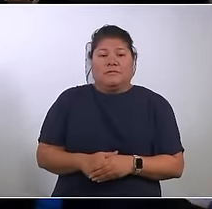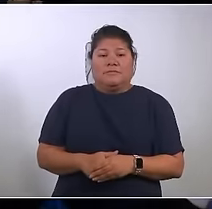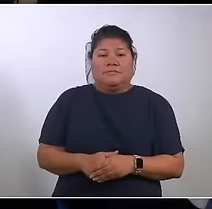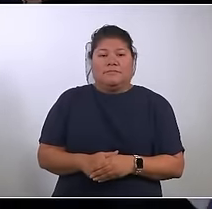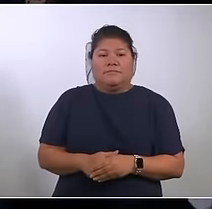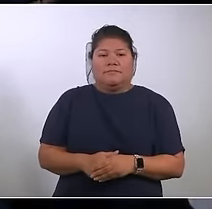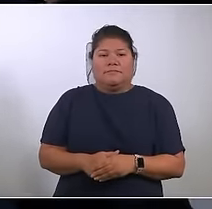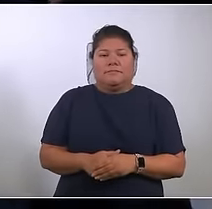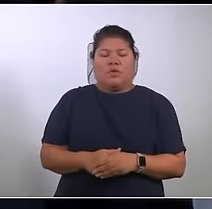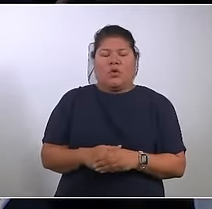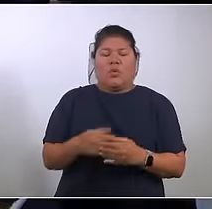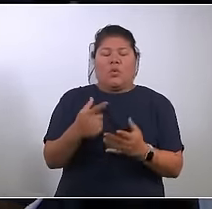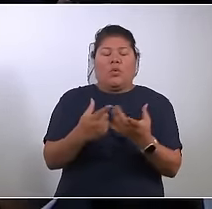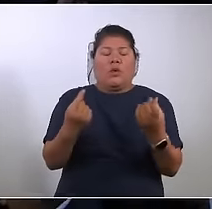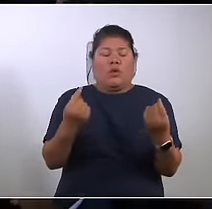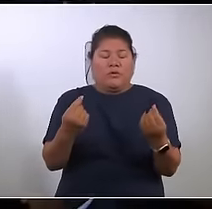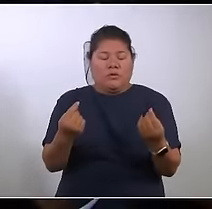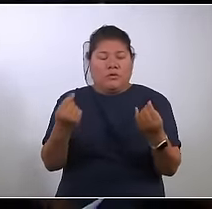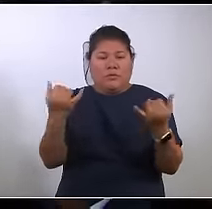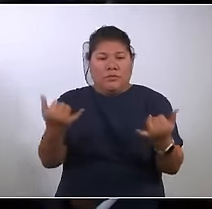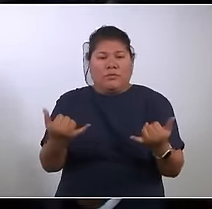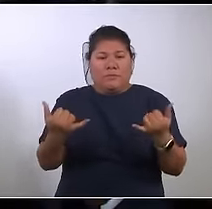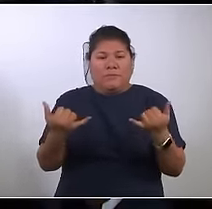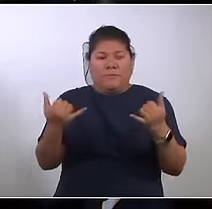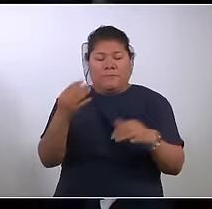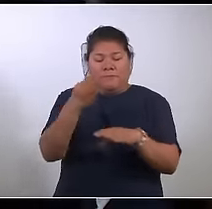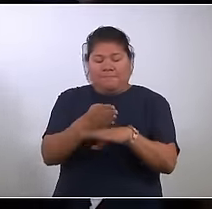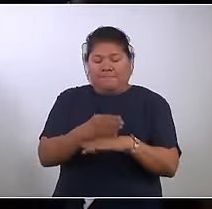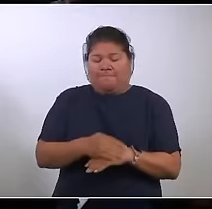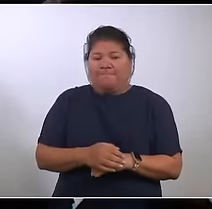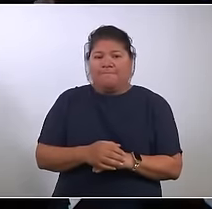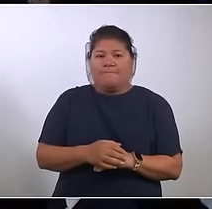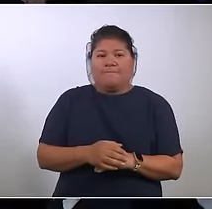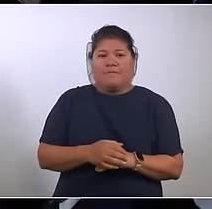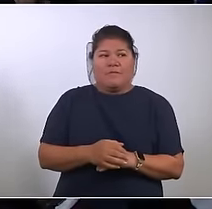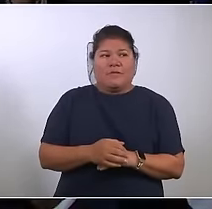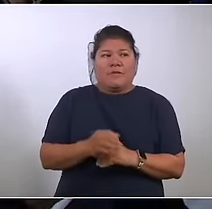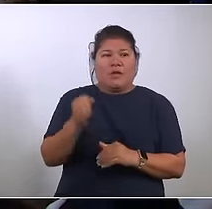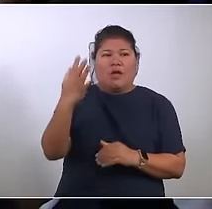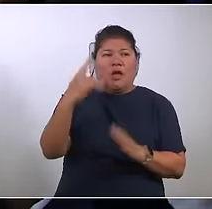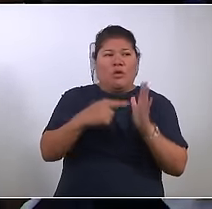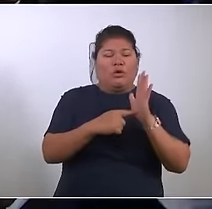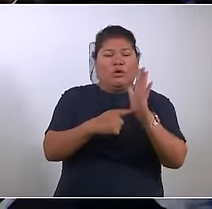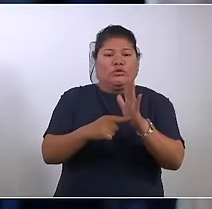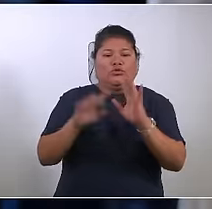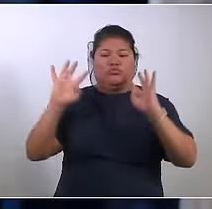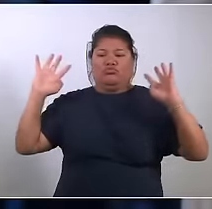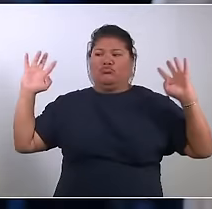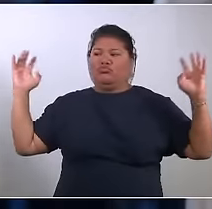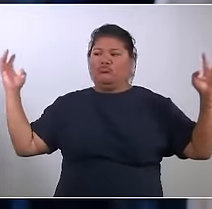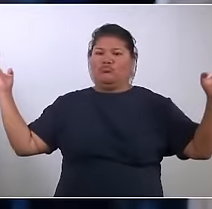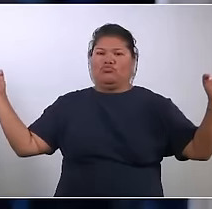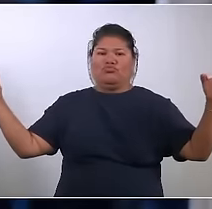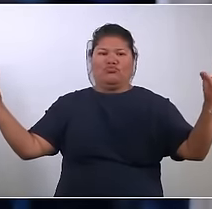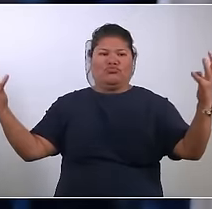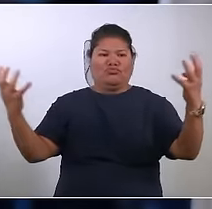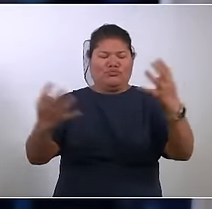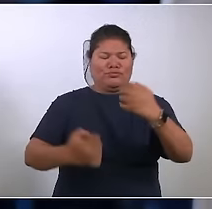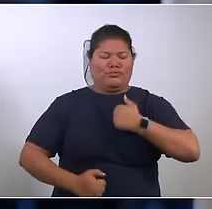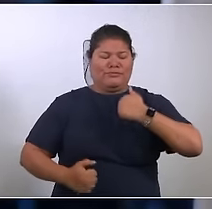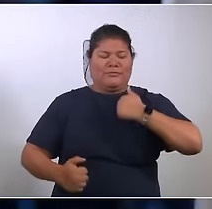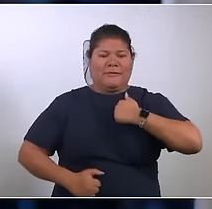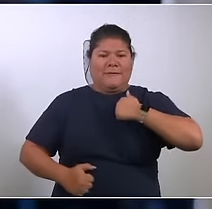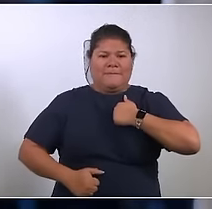What I would like to do right now, Bishop. Lo que quisiera hacer hoy, obispo. Because God wants to show you that you're surrounded by an army. Porque Dios